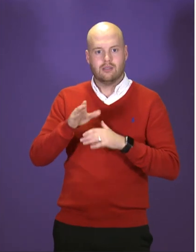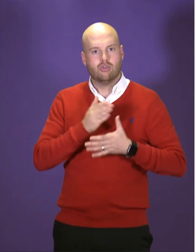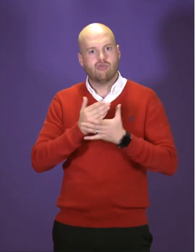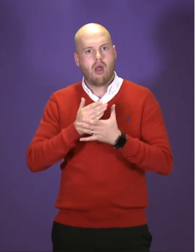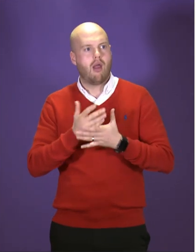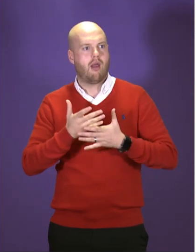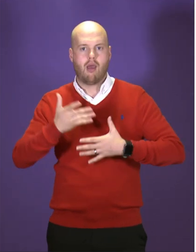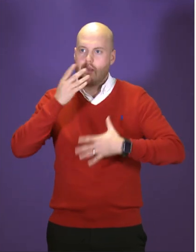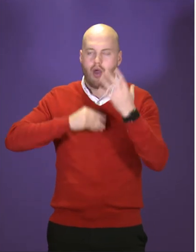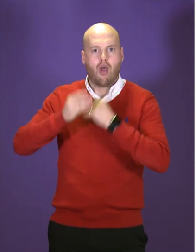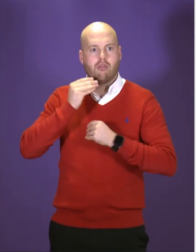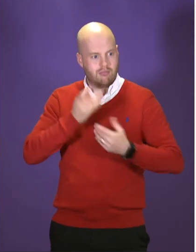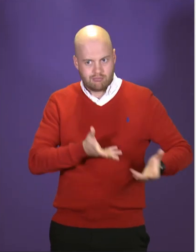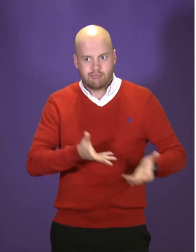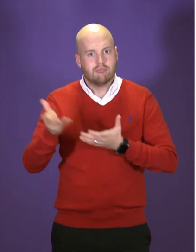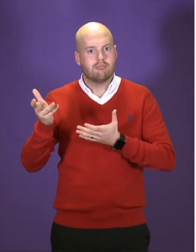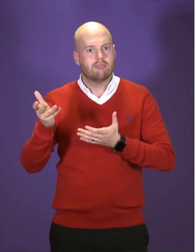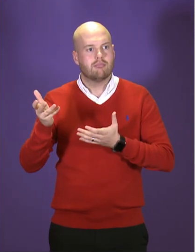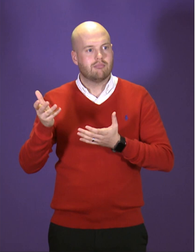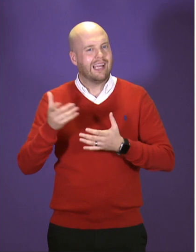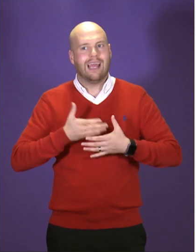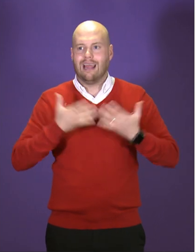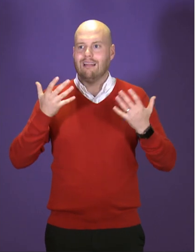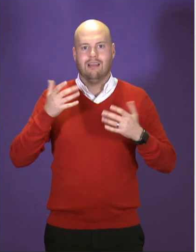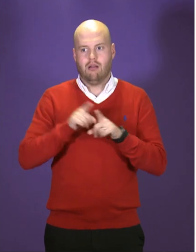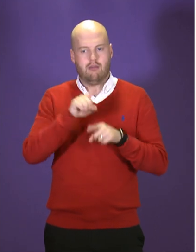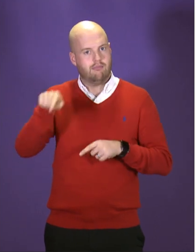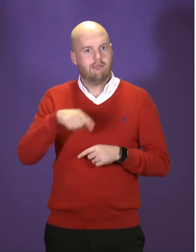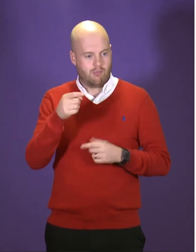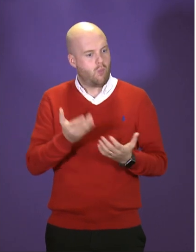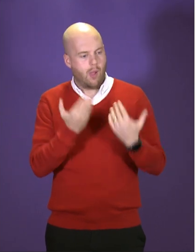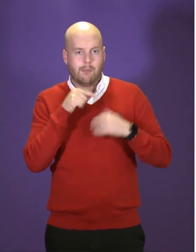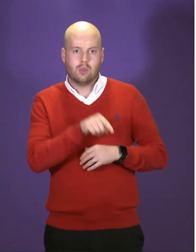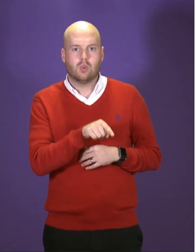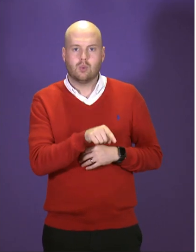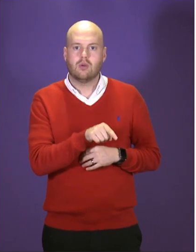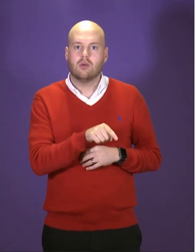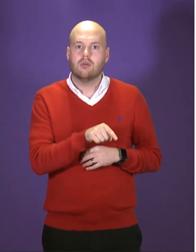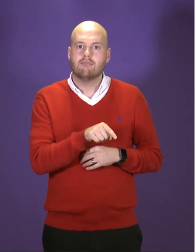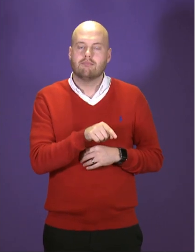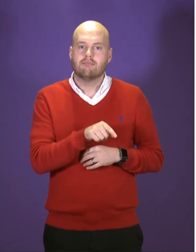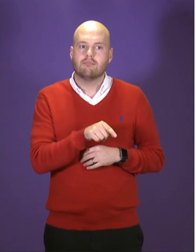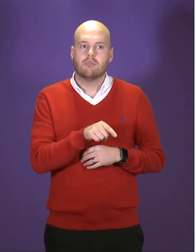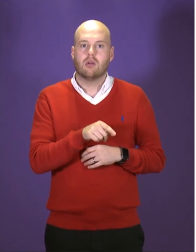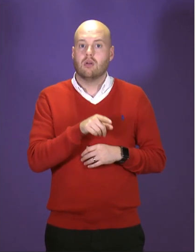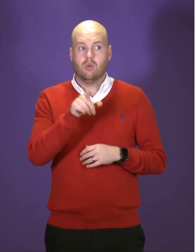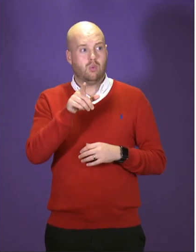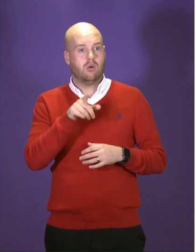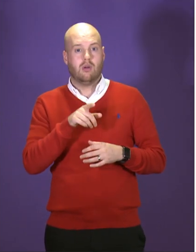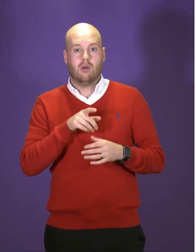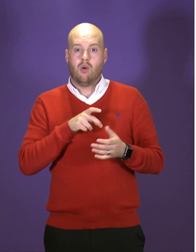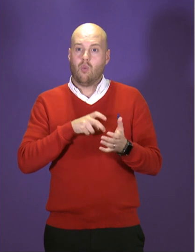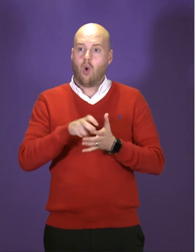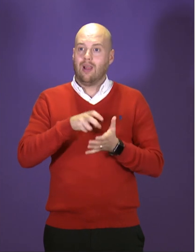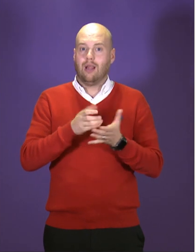context of this, that in a city like Jaipur, which lives in many centuries at the same time, walking through the gate of a palace